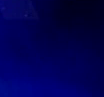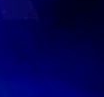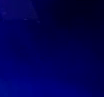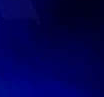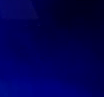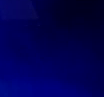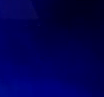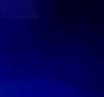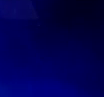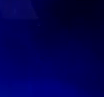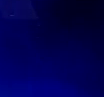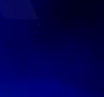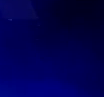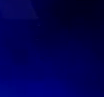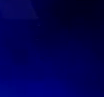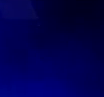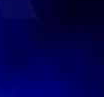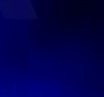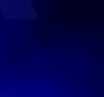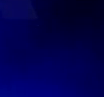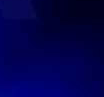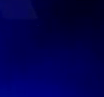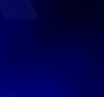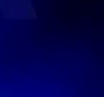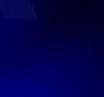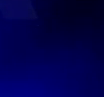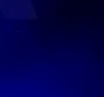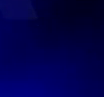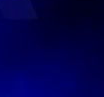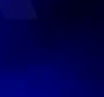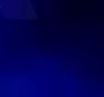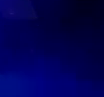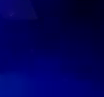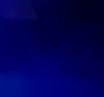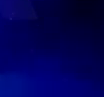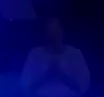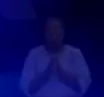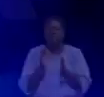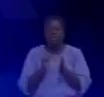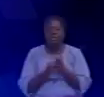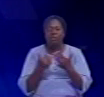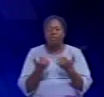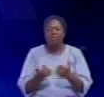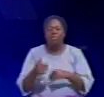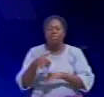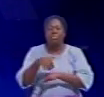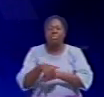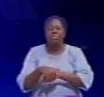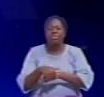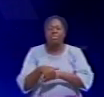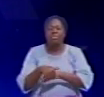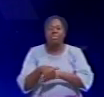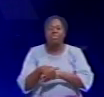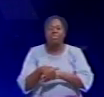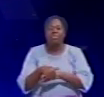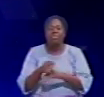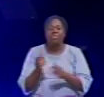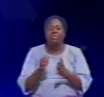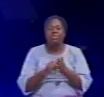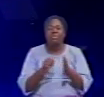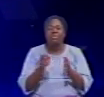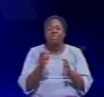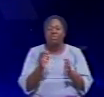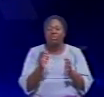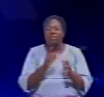We are talking to the Lord. We are preparing ourselves that tonight the Lord